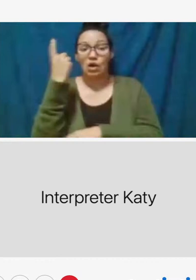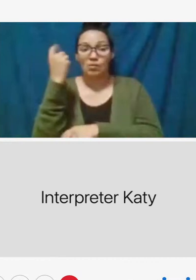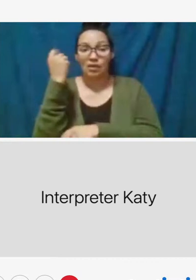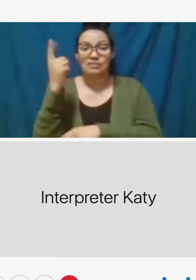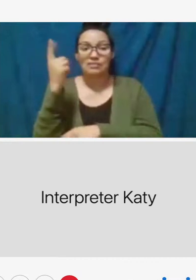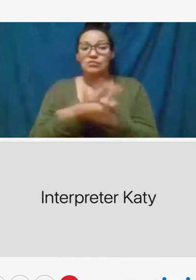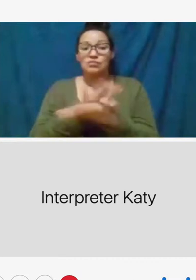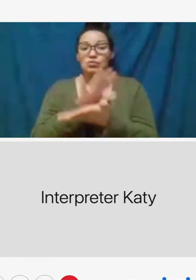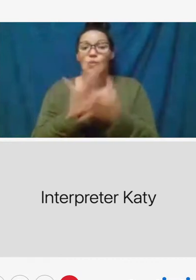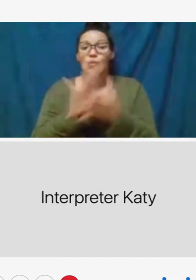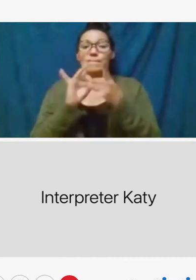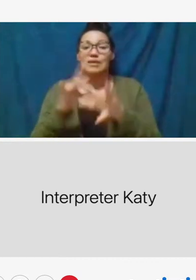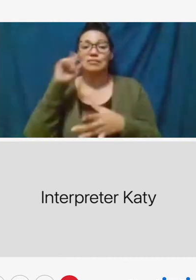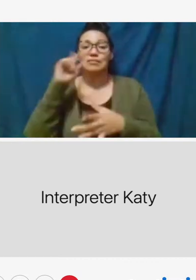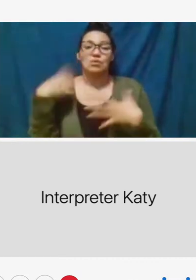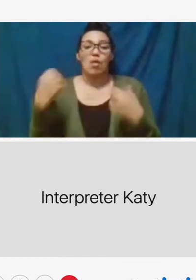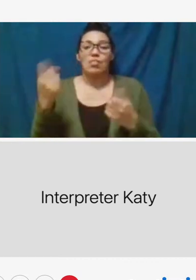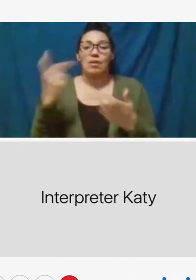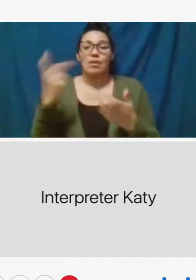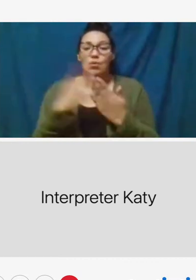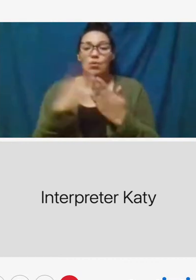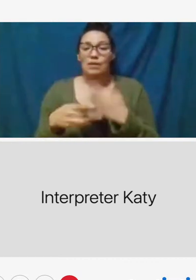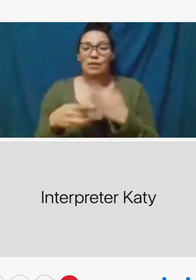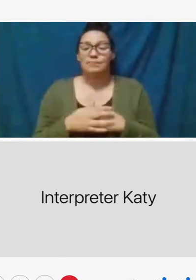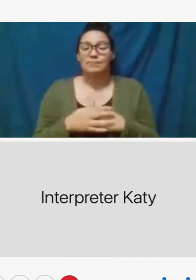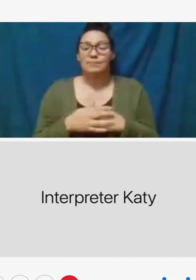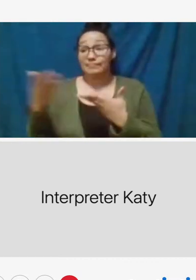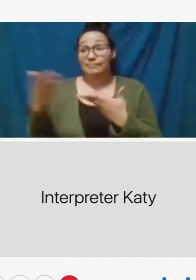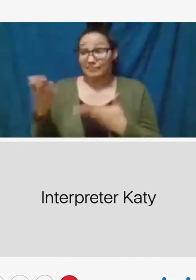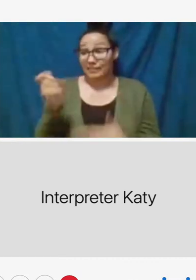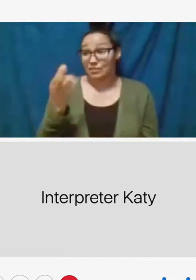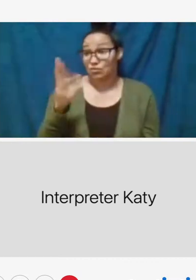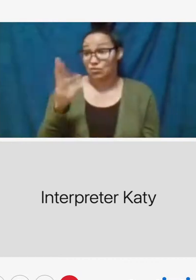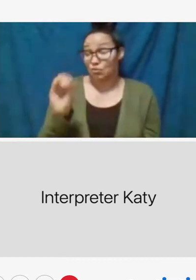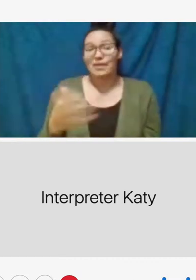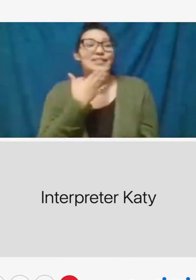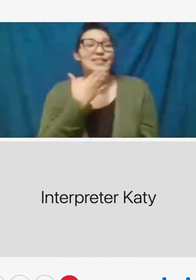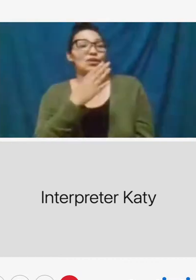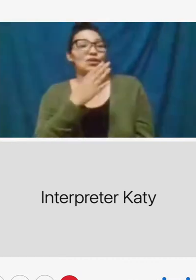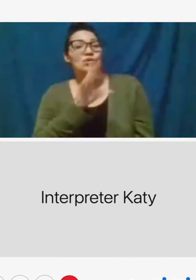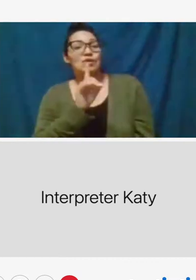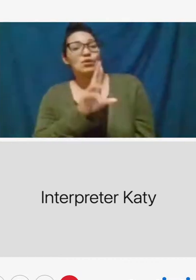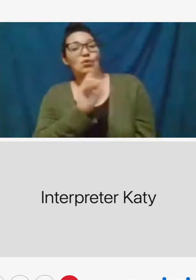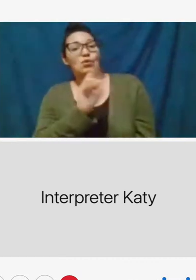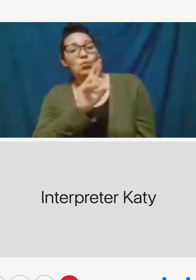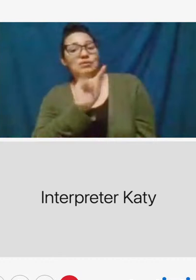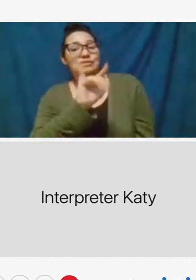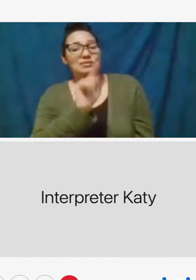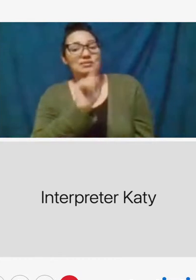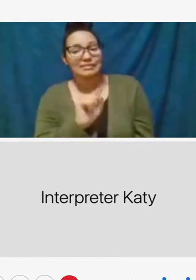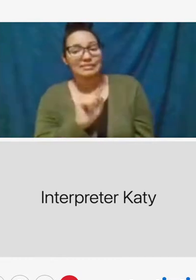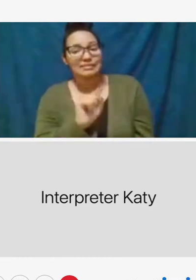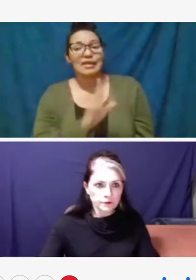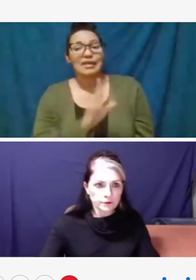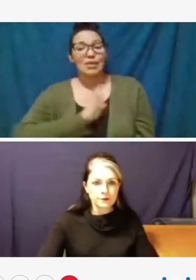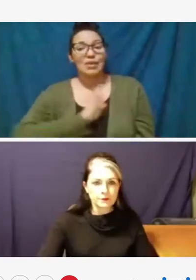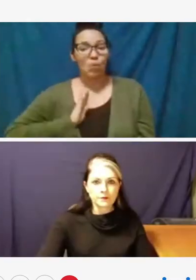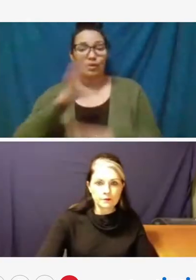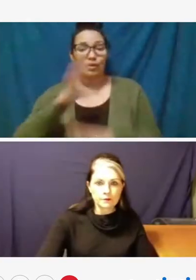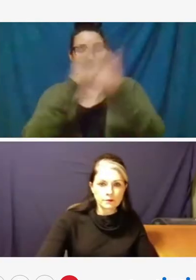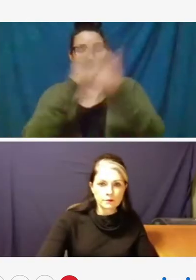tonight Mr Castro thank you so much Dr Ortiz and good evening president uh board president Arin uh board